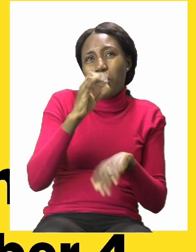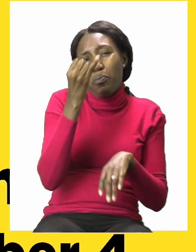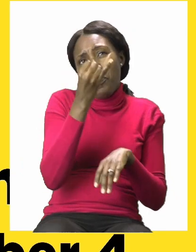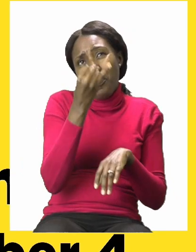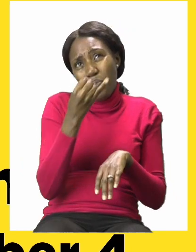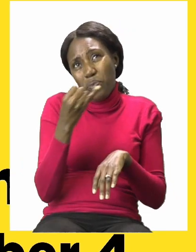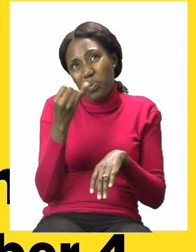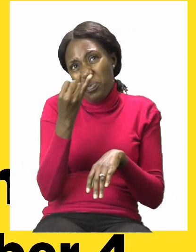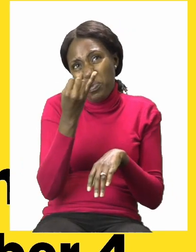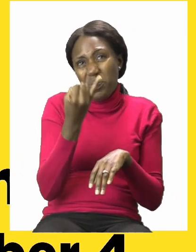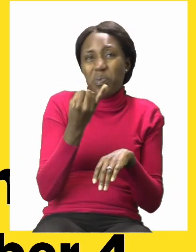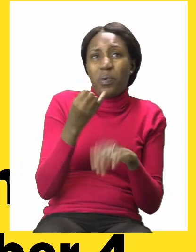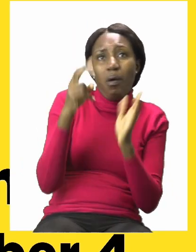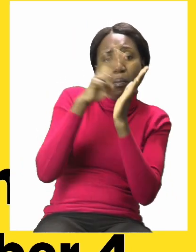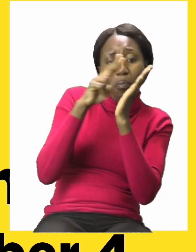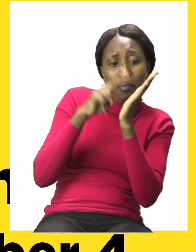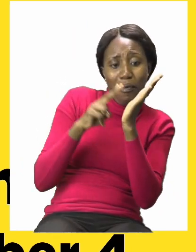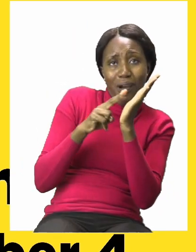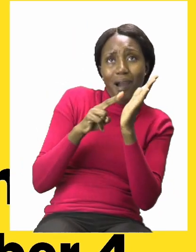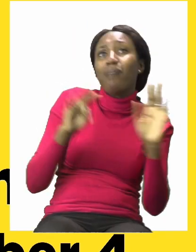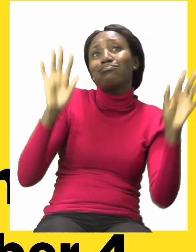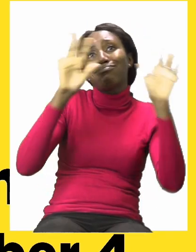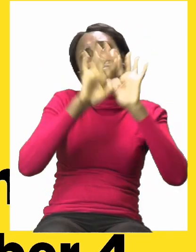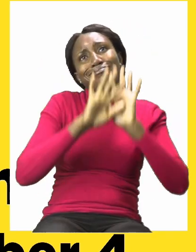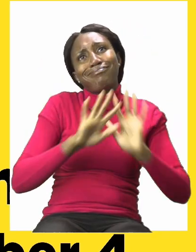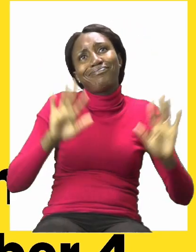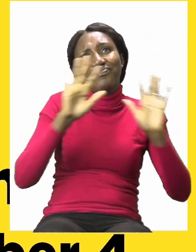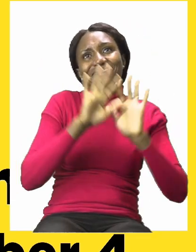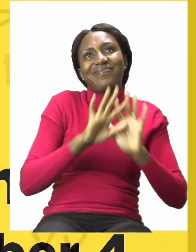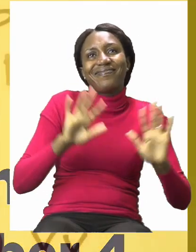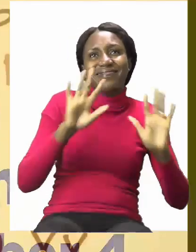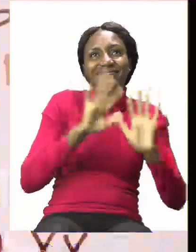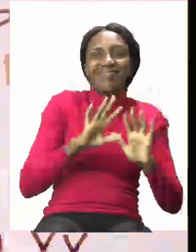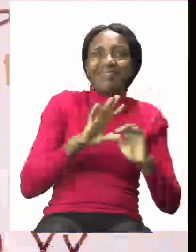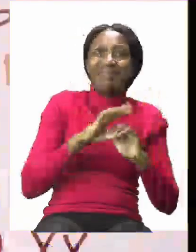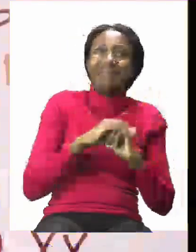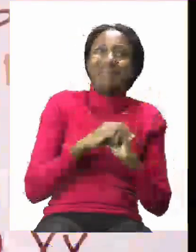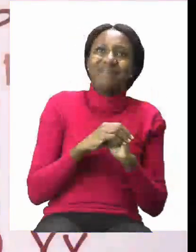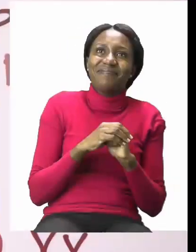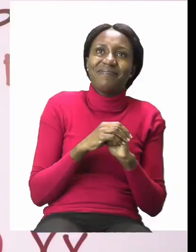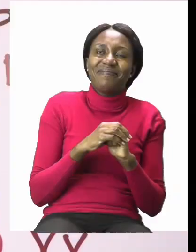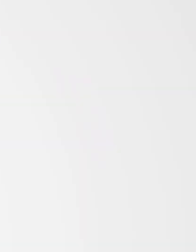arts, reading, and coloring.